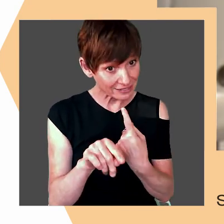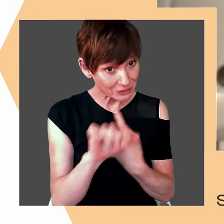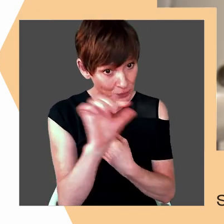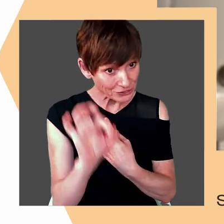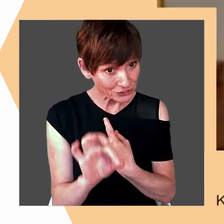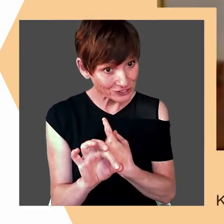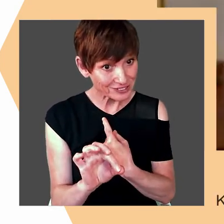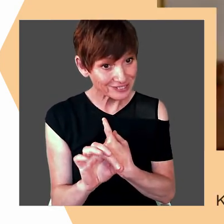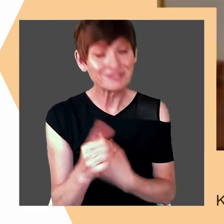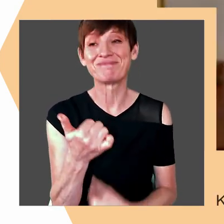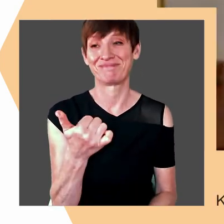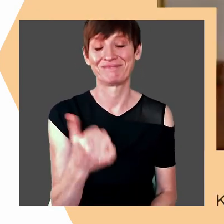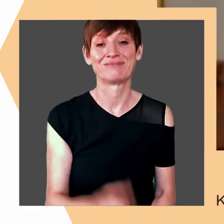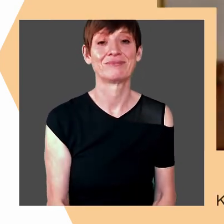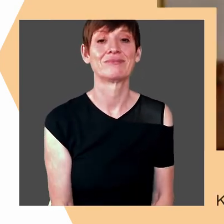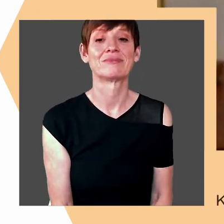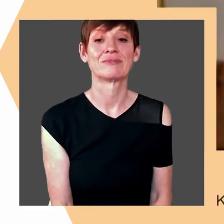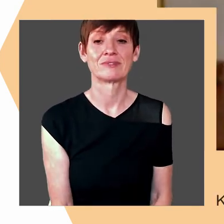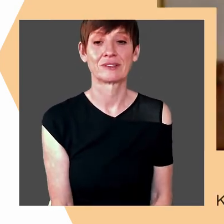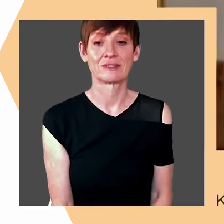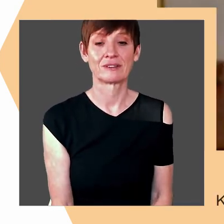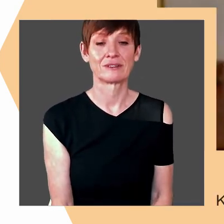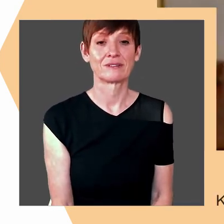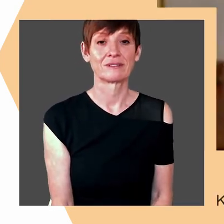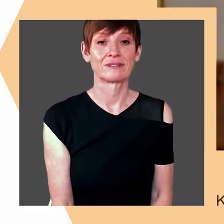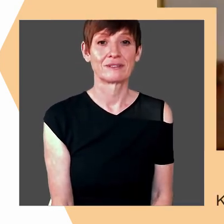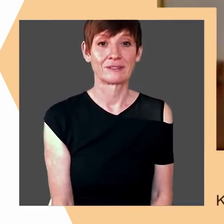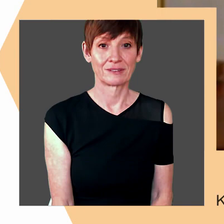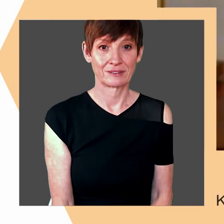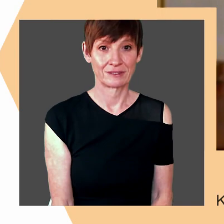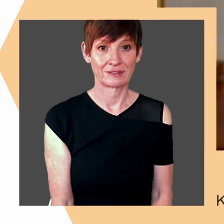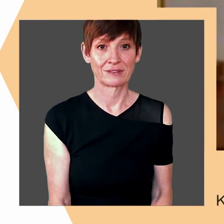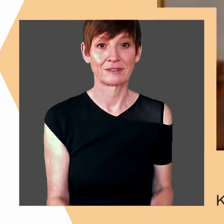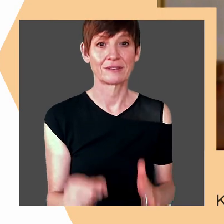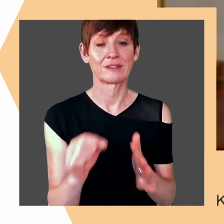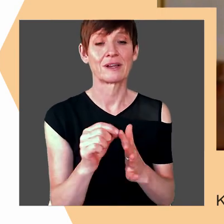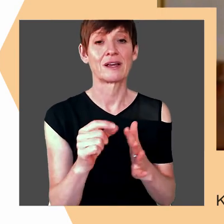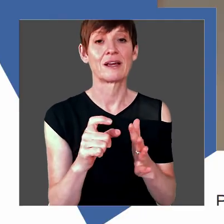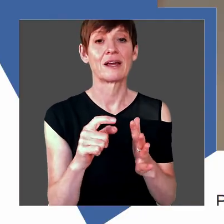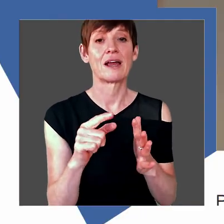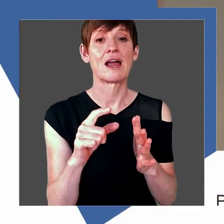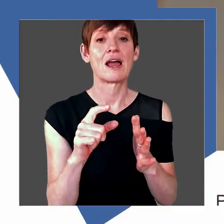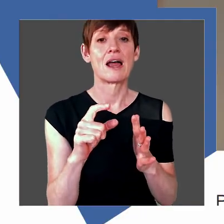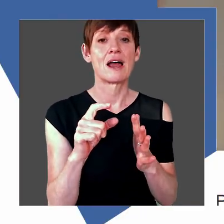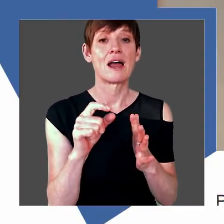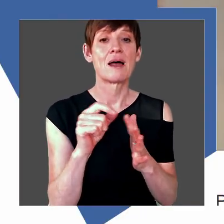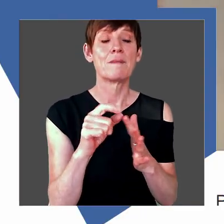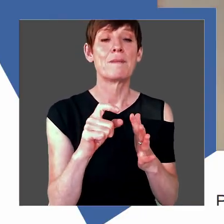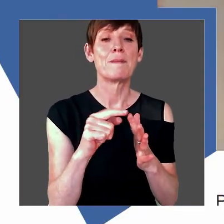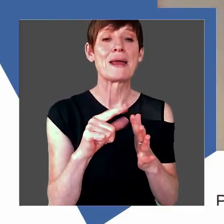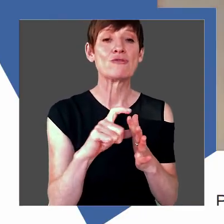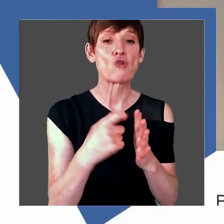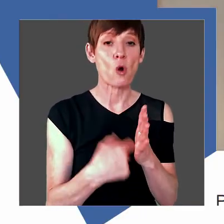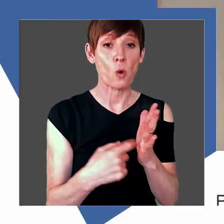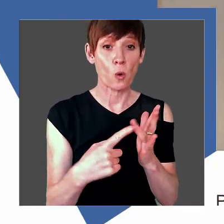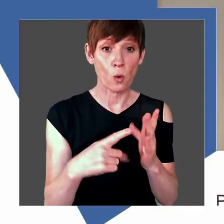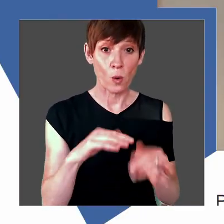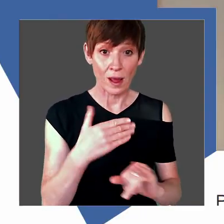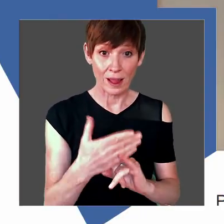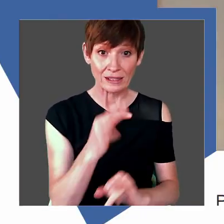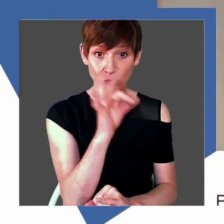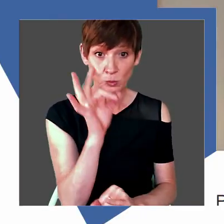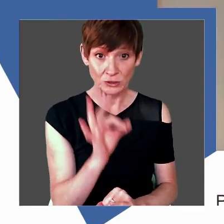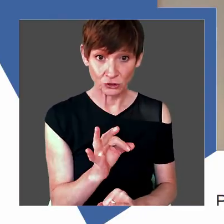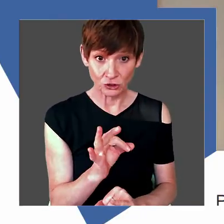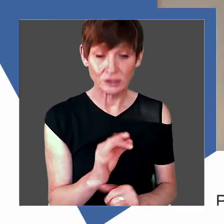Pedro, have you got another one for us? And then I think that's going to be our last one. Yes, I have a question for Omid.